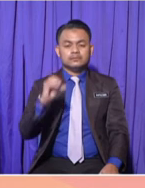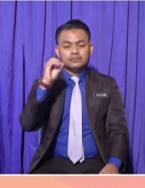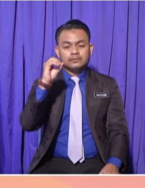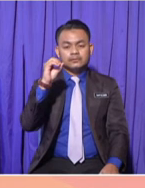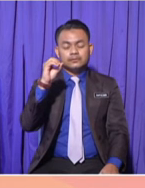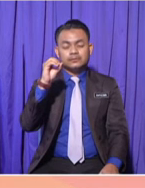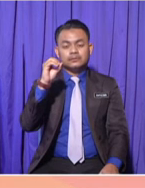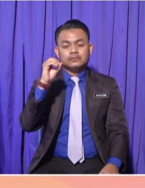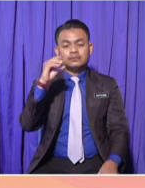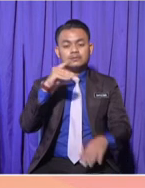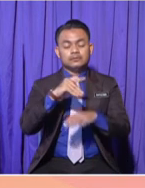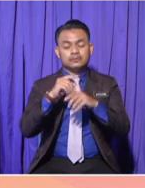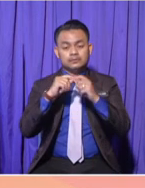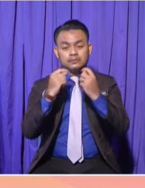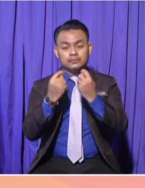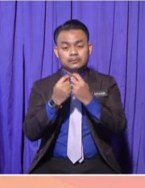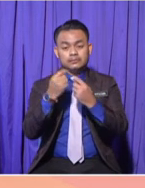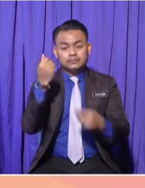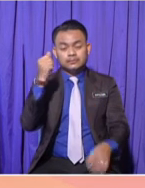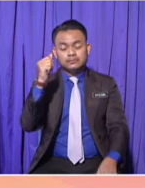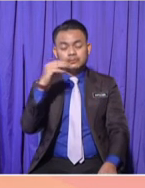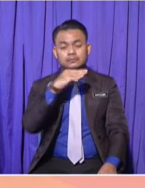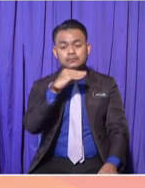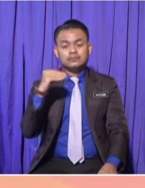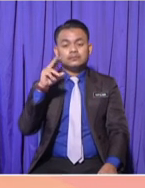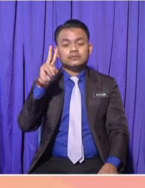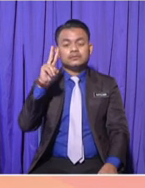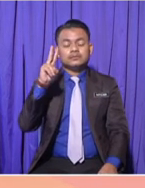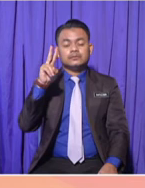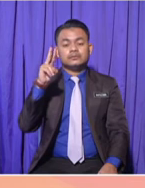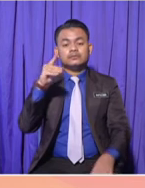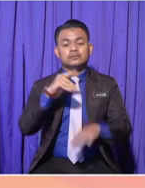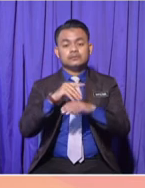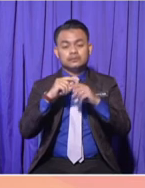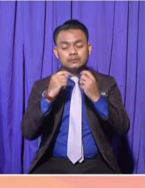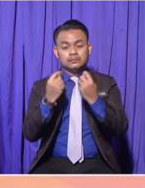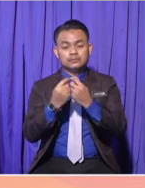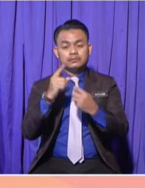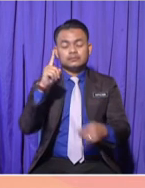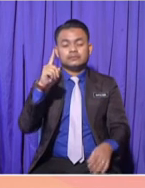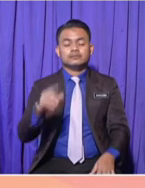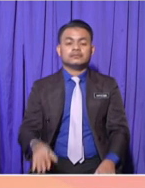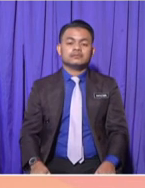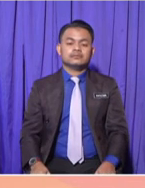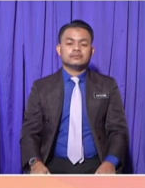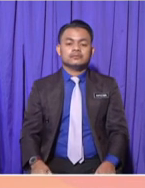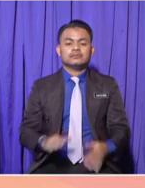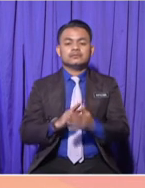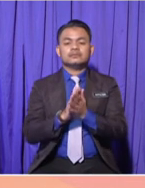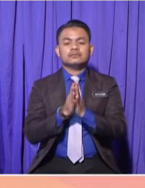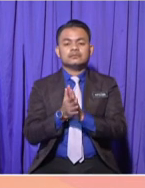tens place and a 2 in the ones place. So this is